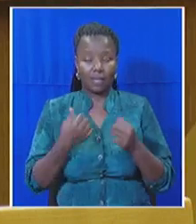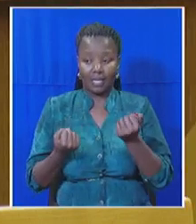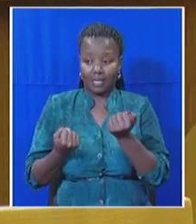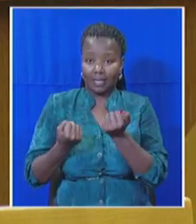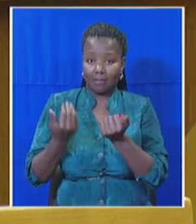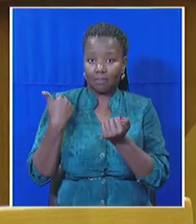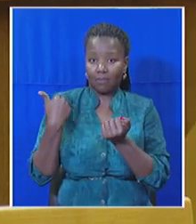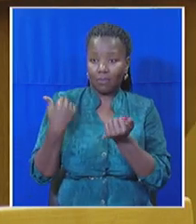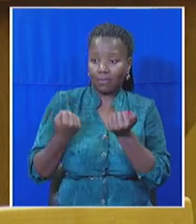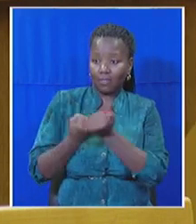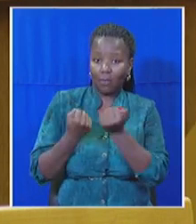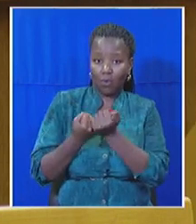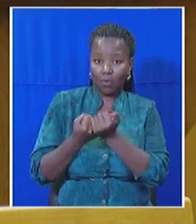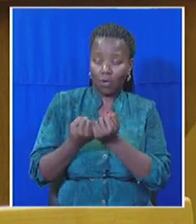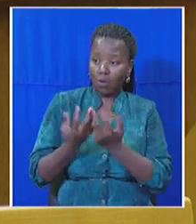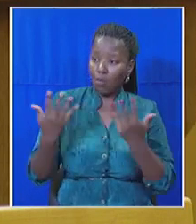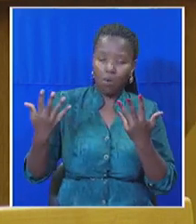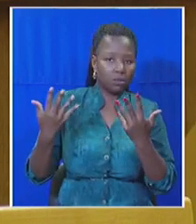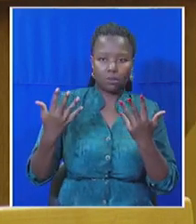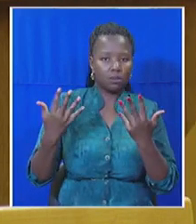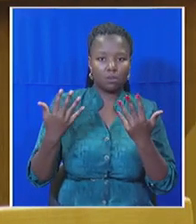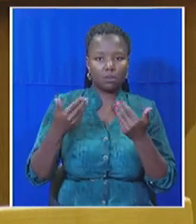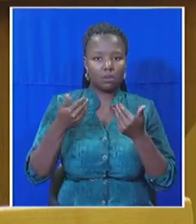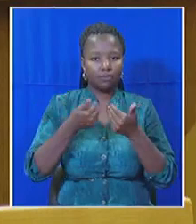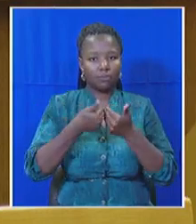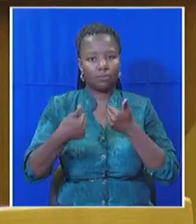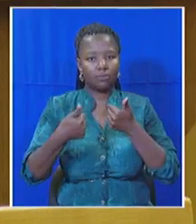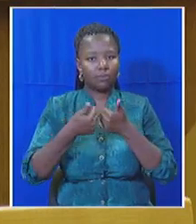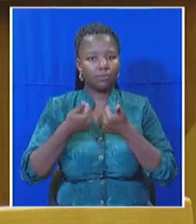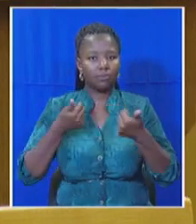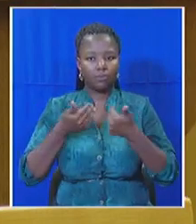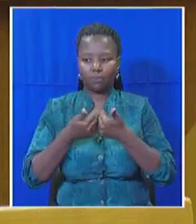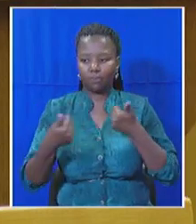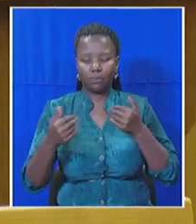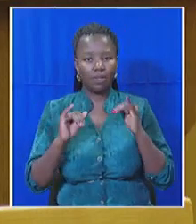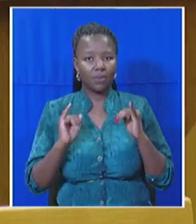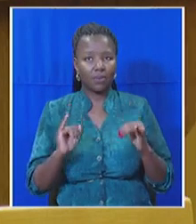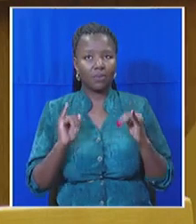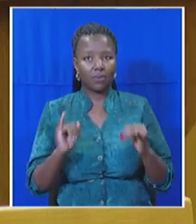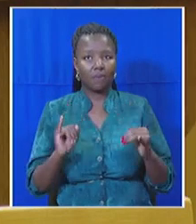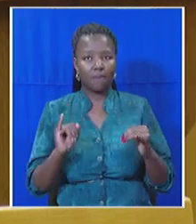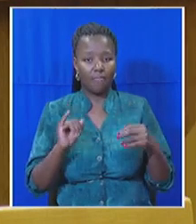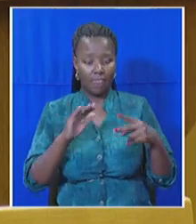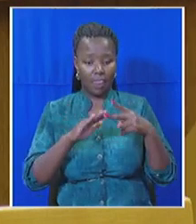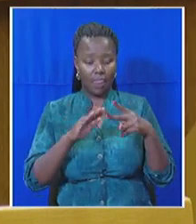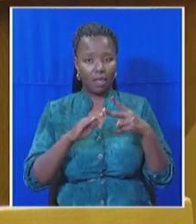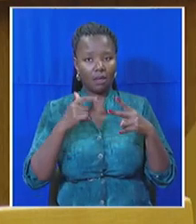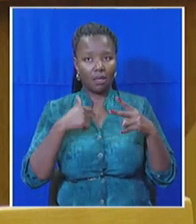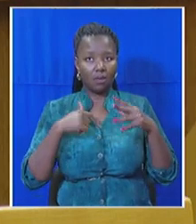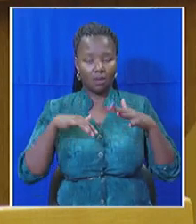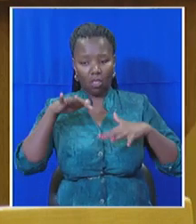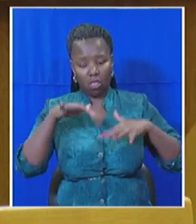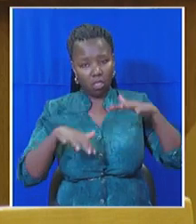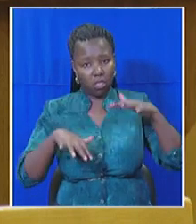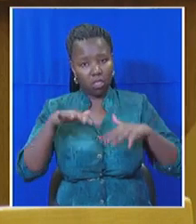divided. The division over transformation issues. The national turmoil surrounding the team has